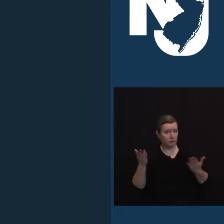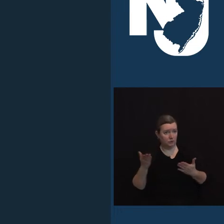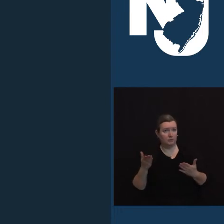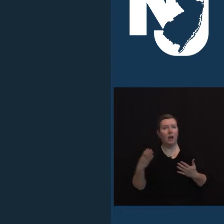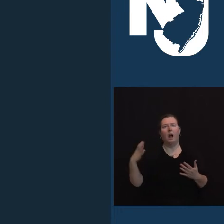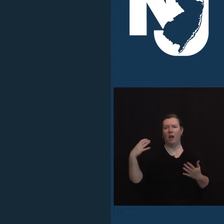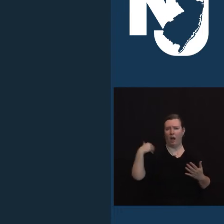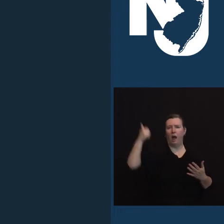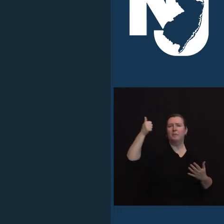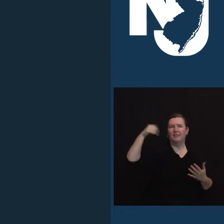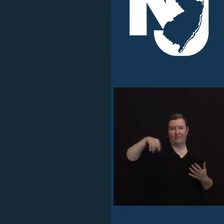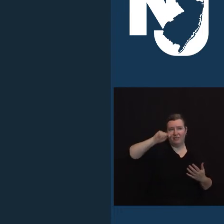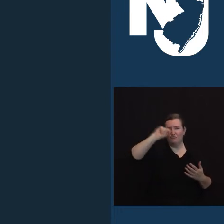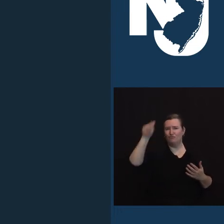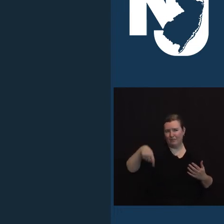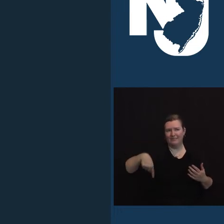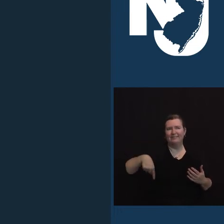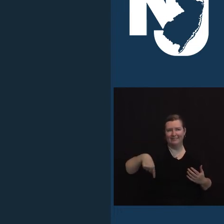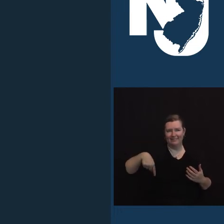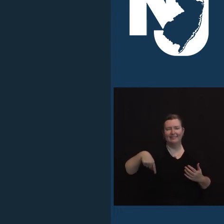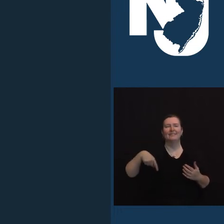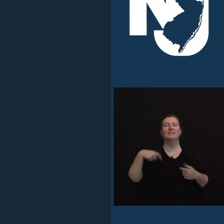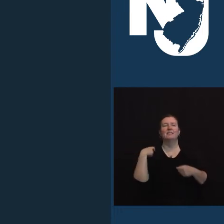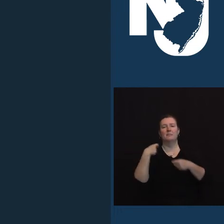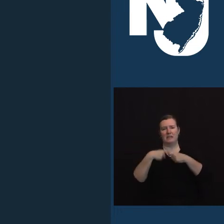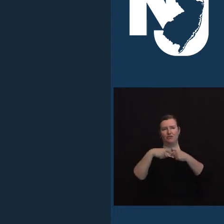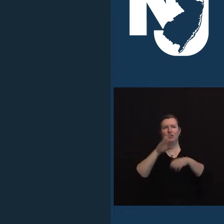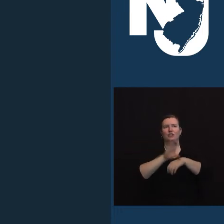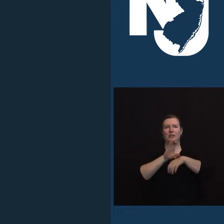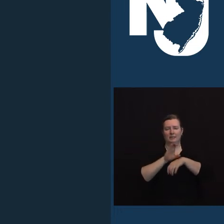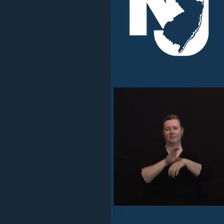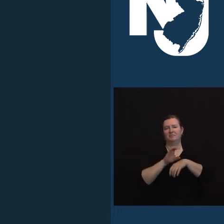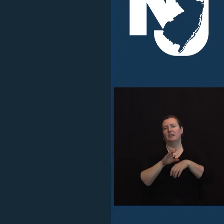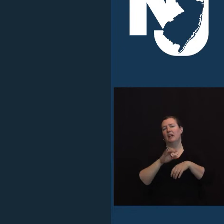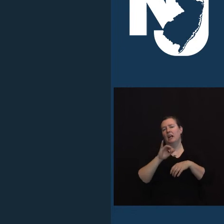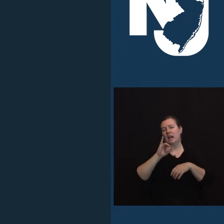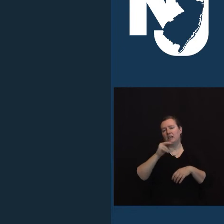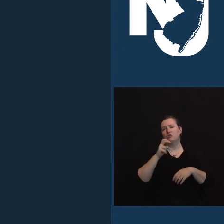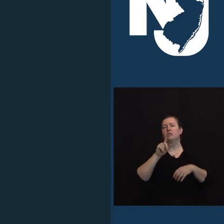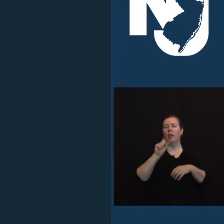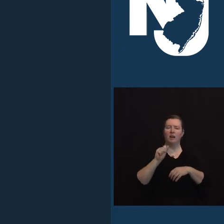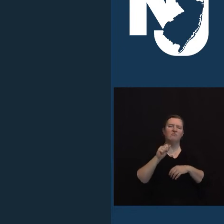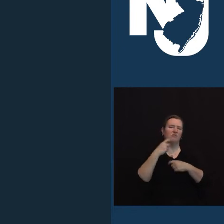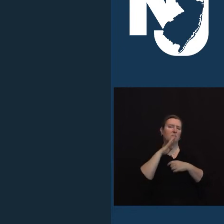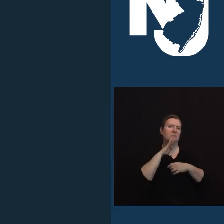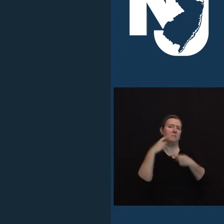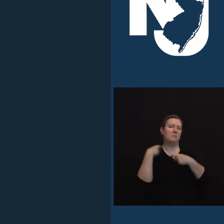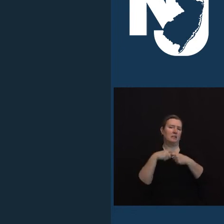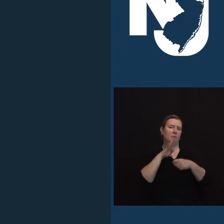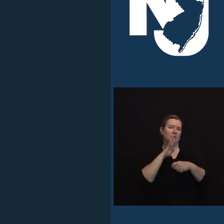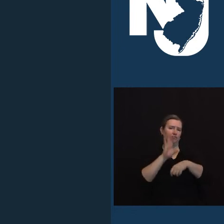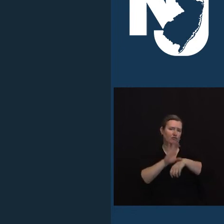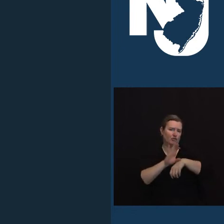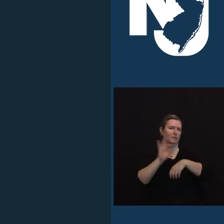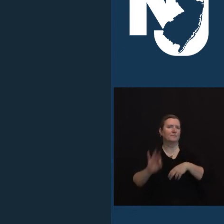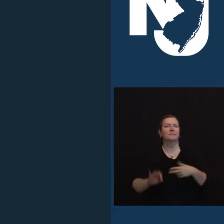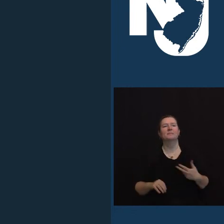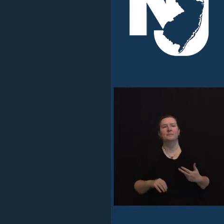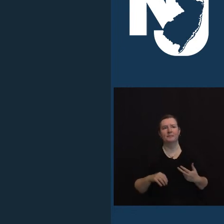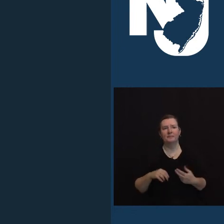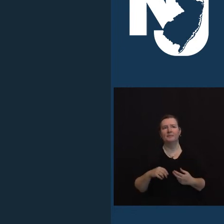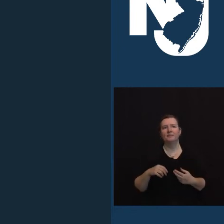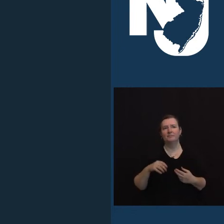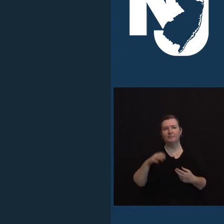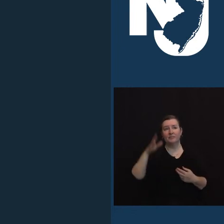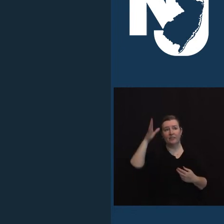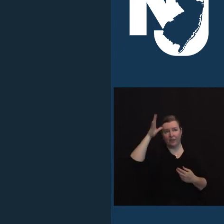at the Iglesia Pentecostal Asamblea de Dios, right here in Trenton with father and son,